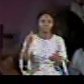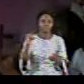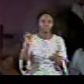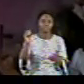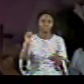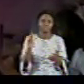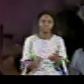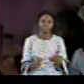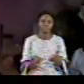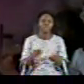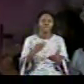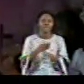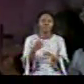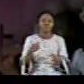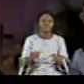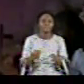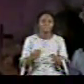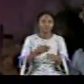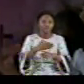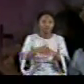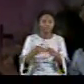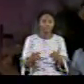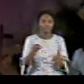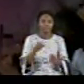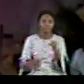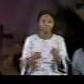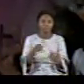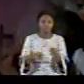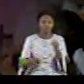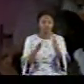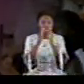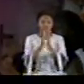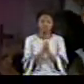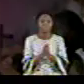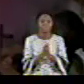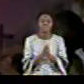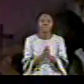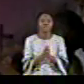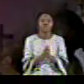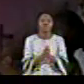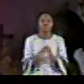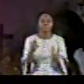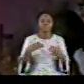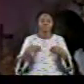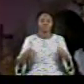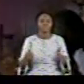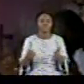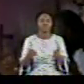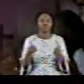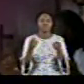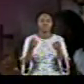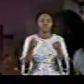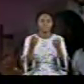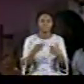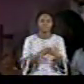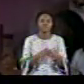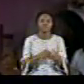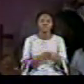bowed to the name of Jesus. To God be the glory as we return to the state